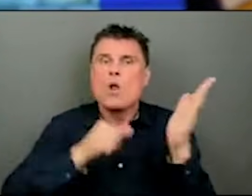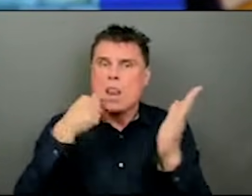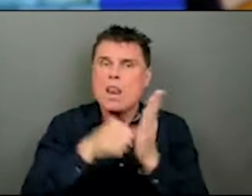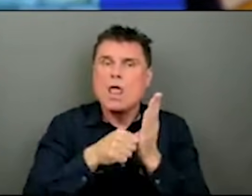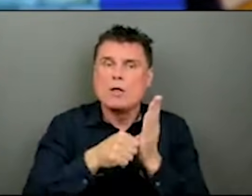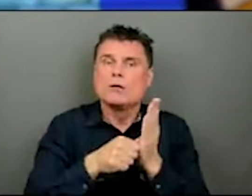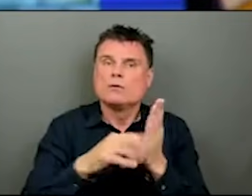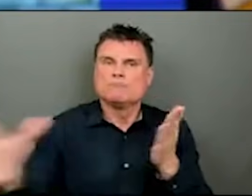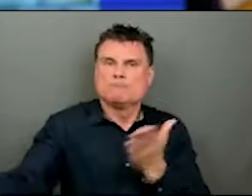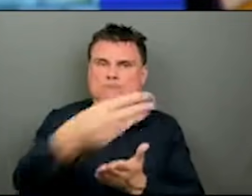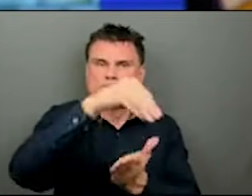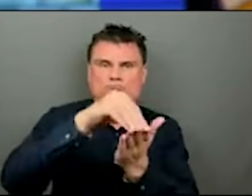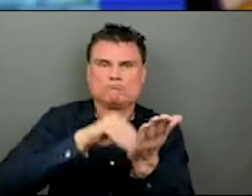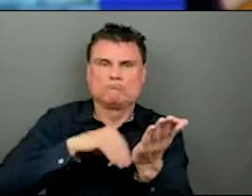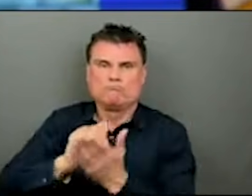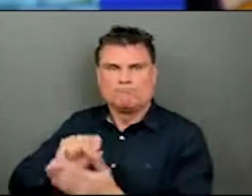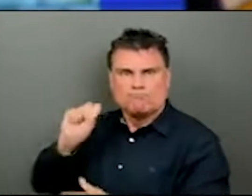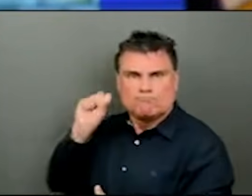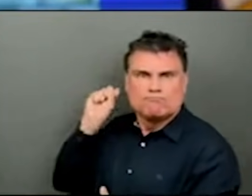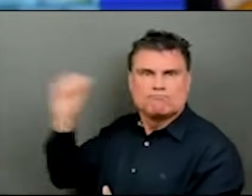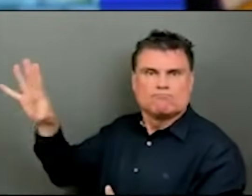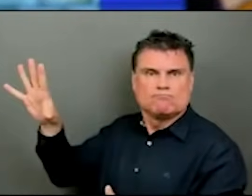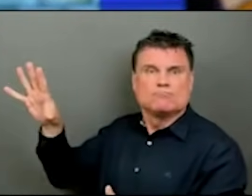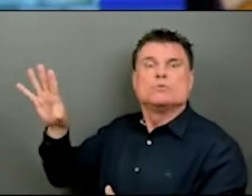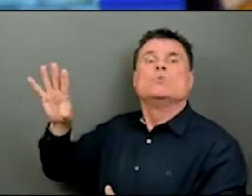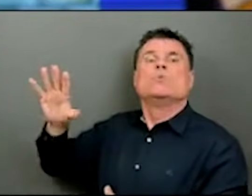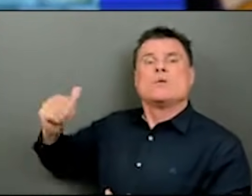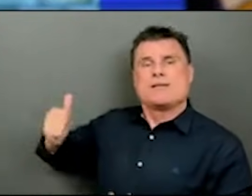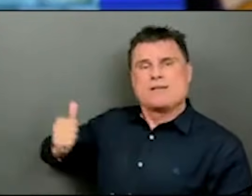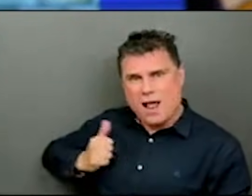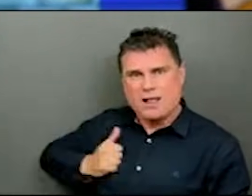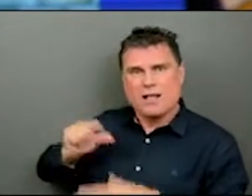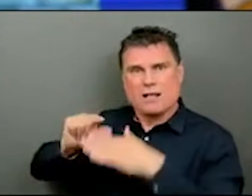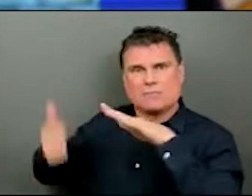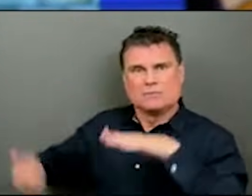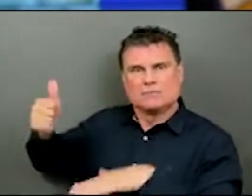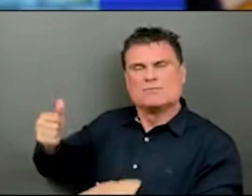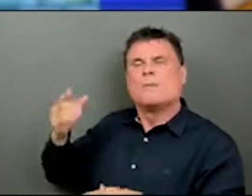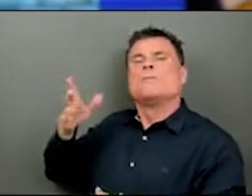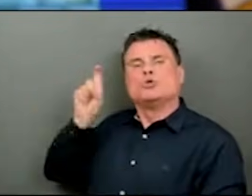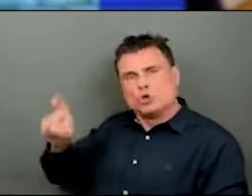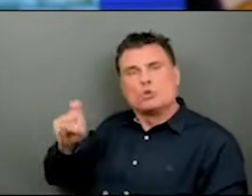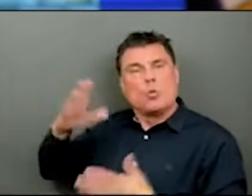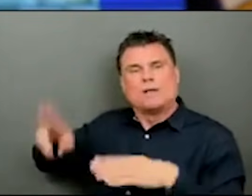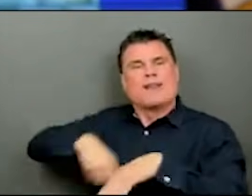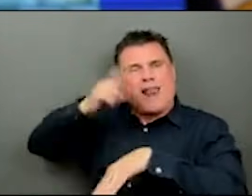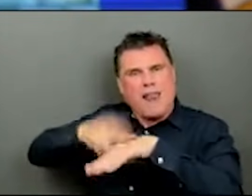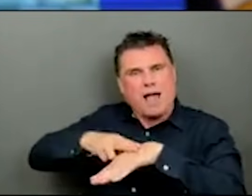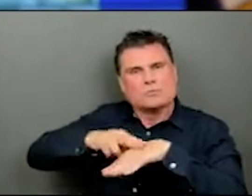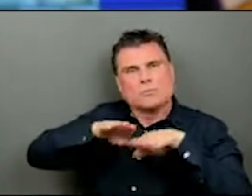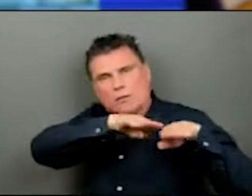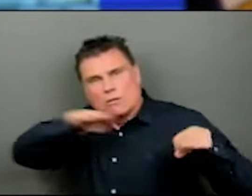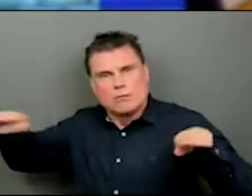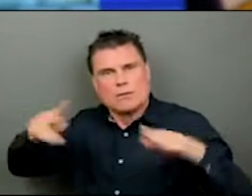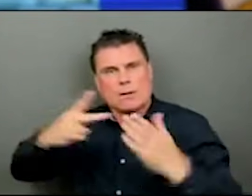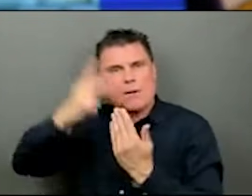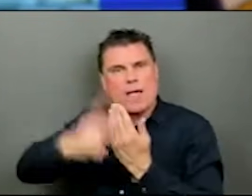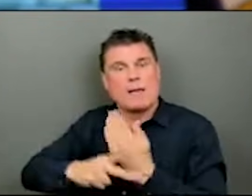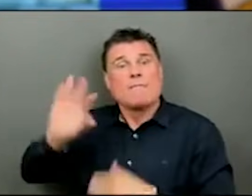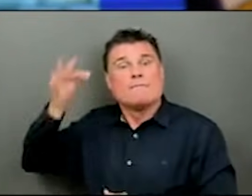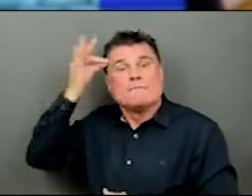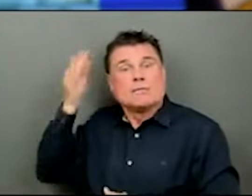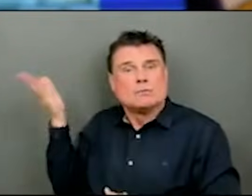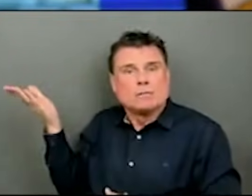a solution for an integrated economy. I still believe that's the case, but I understand that the federal government has done what they believe